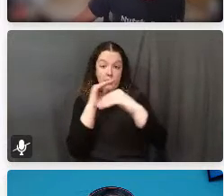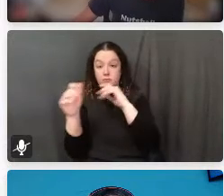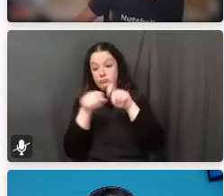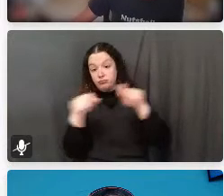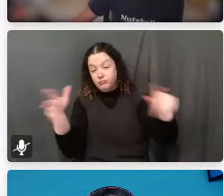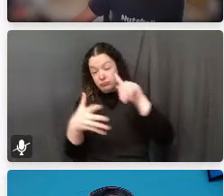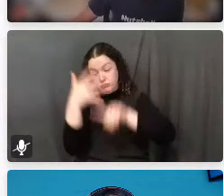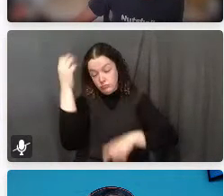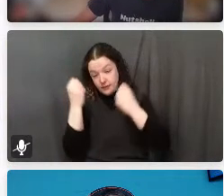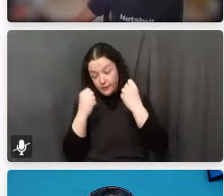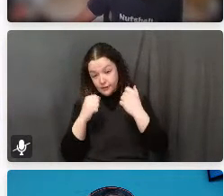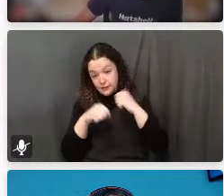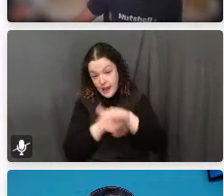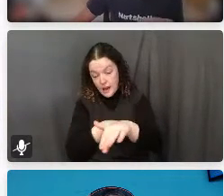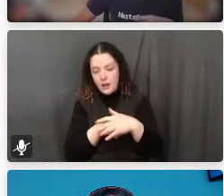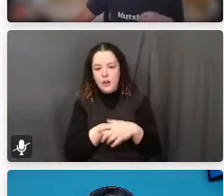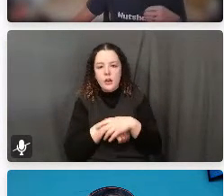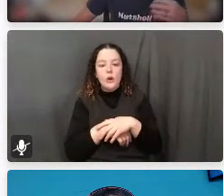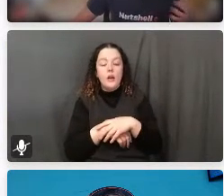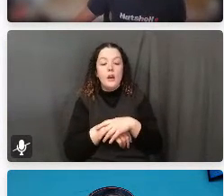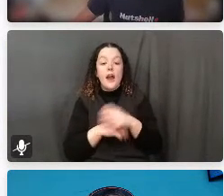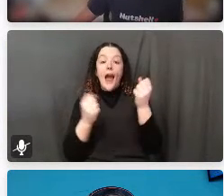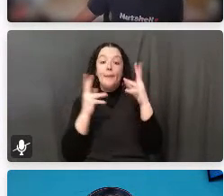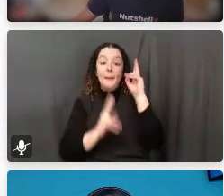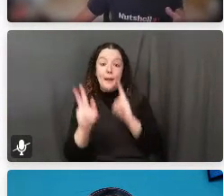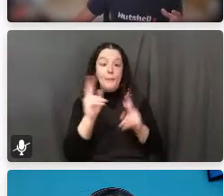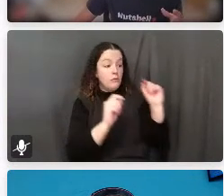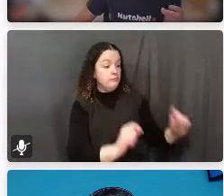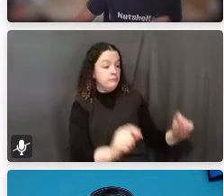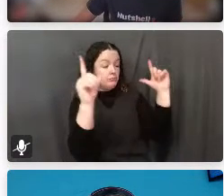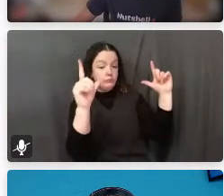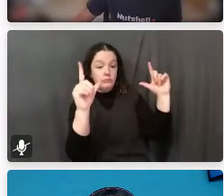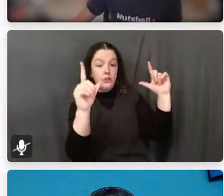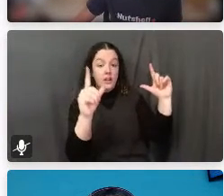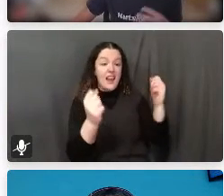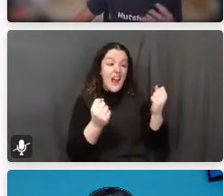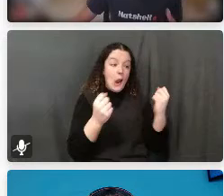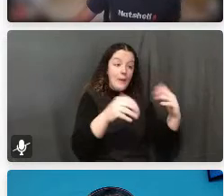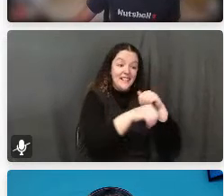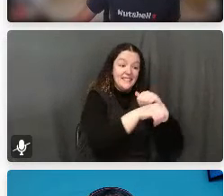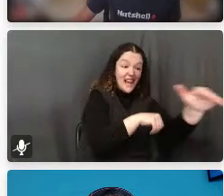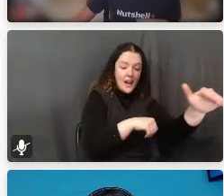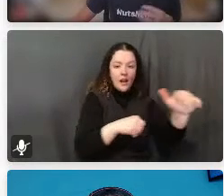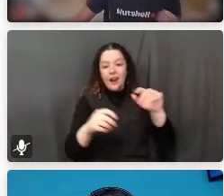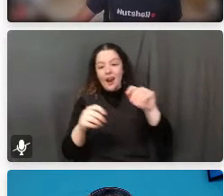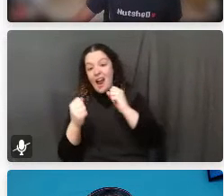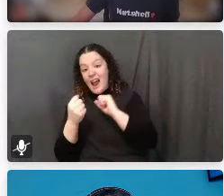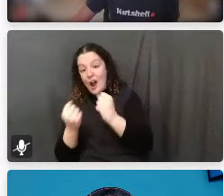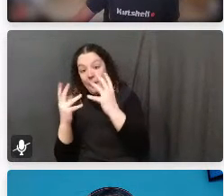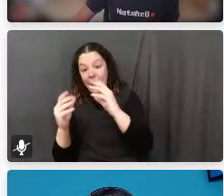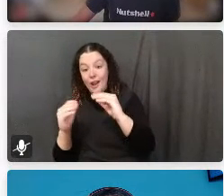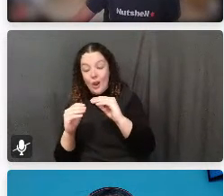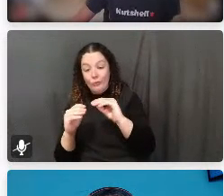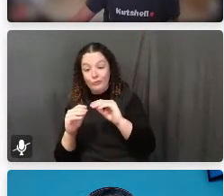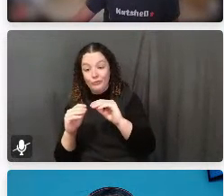the open rate of your email is. So that is the total amount of emails sent versus how many people opened them. What is the click rate? How many emails were sent